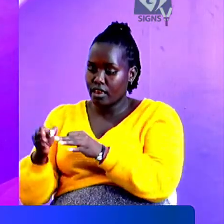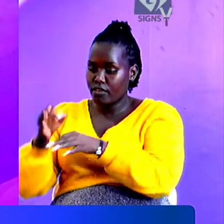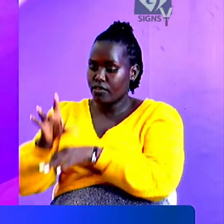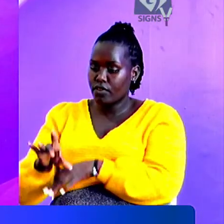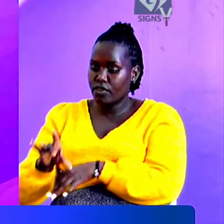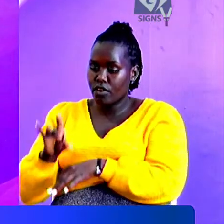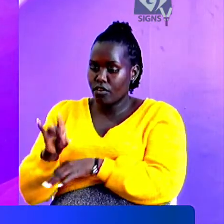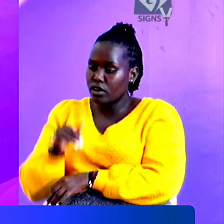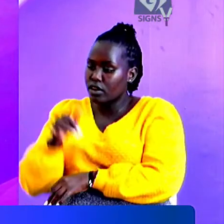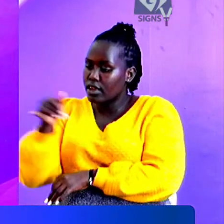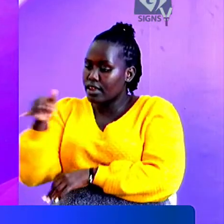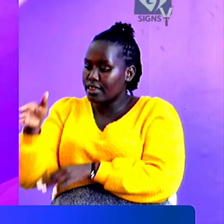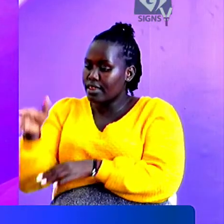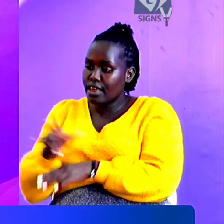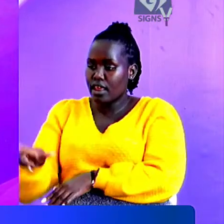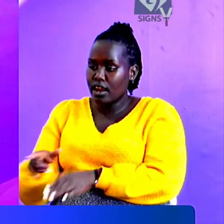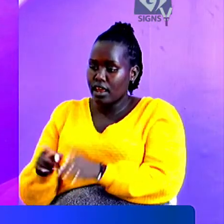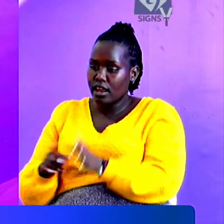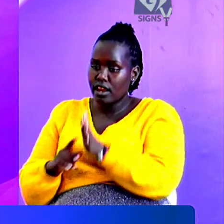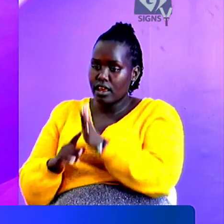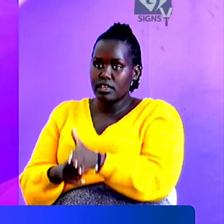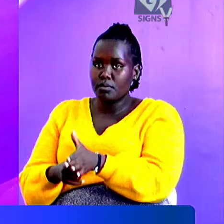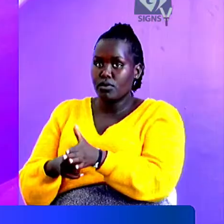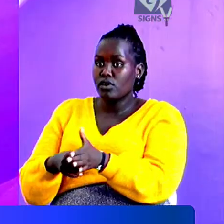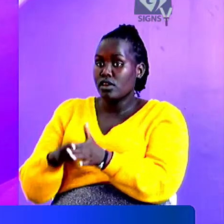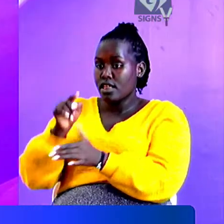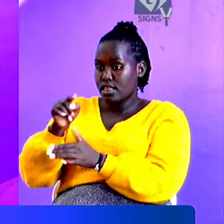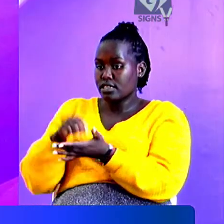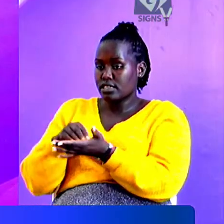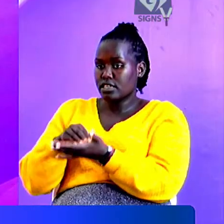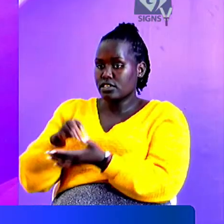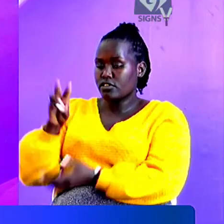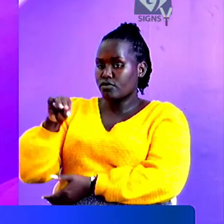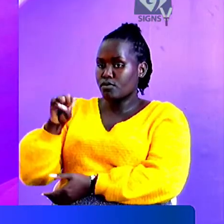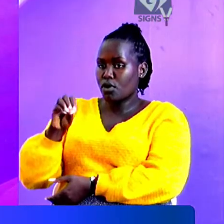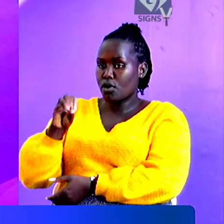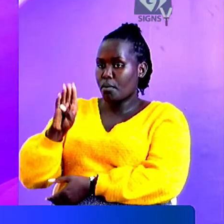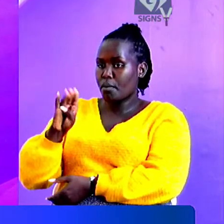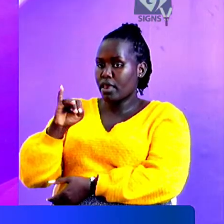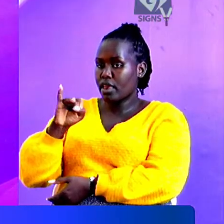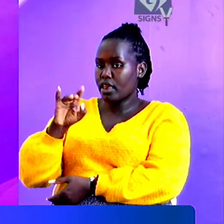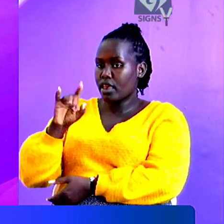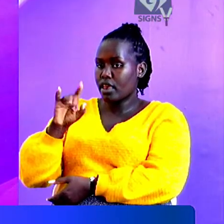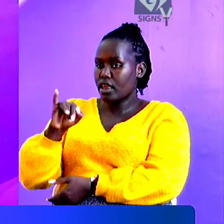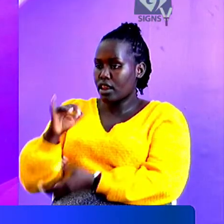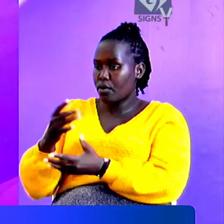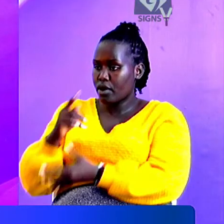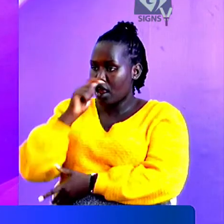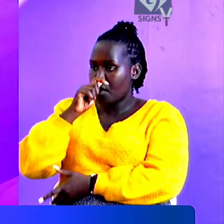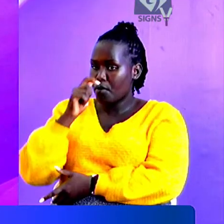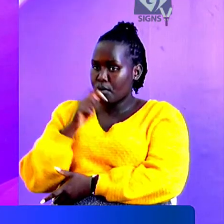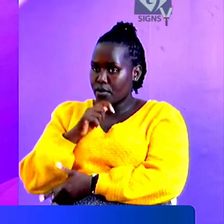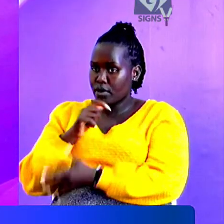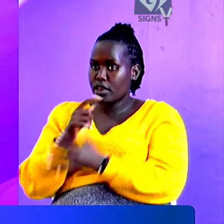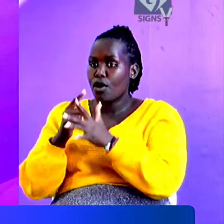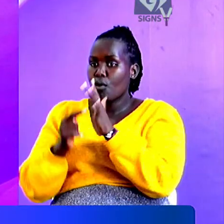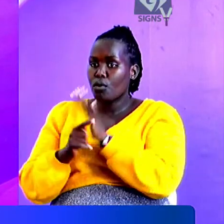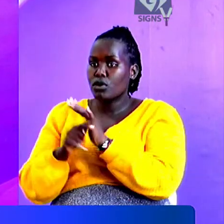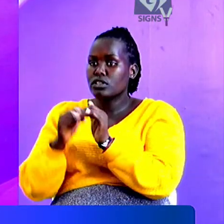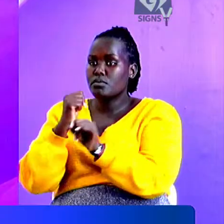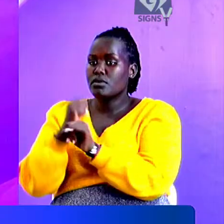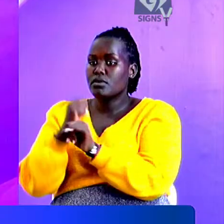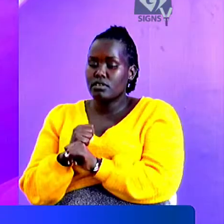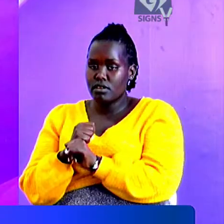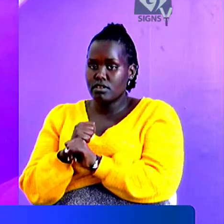other land, like the case of Mwabili was in Dar es Salaam, then what should have been done